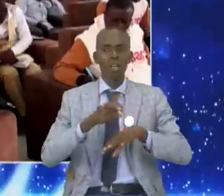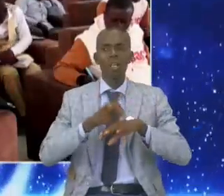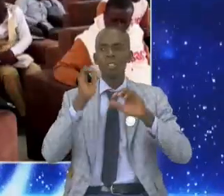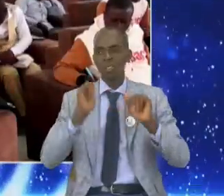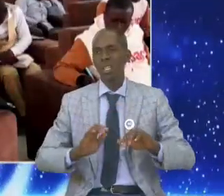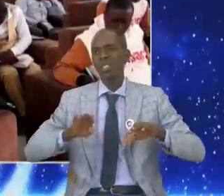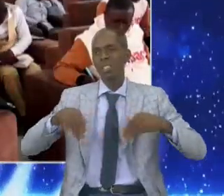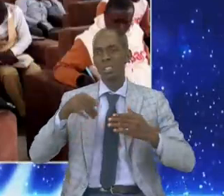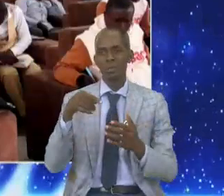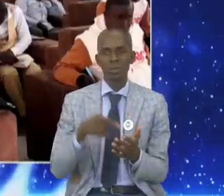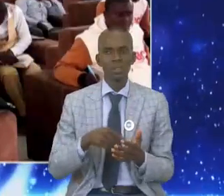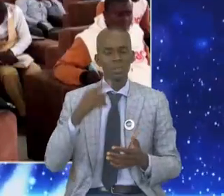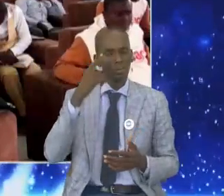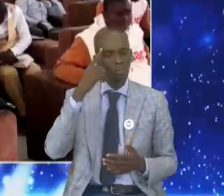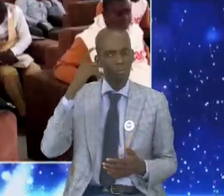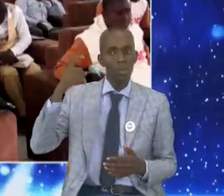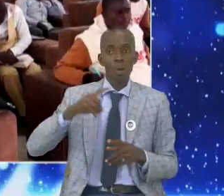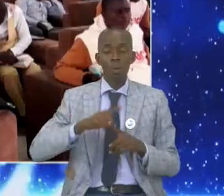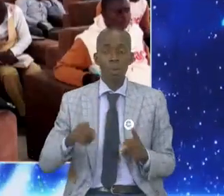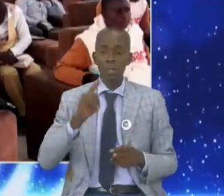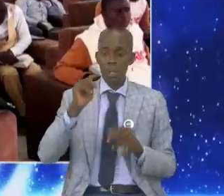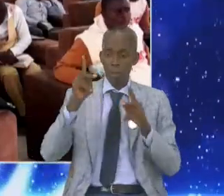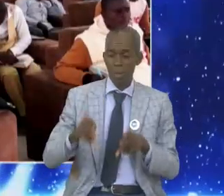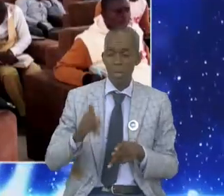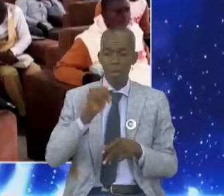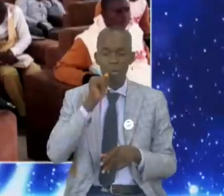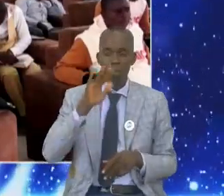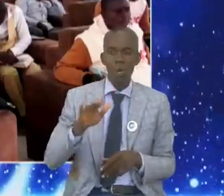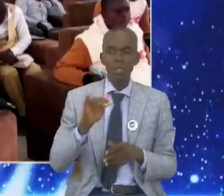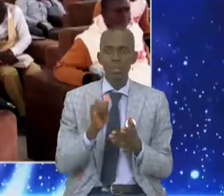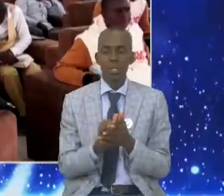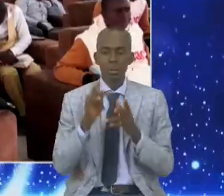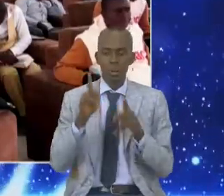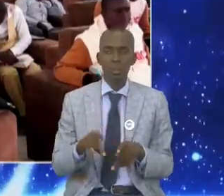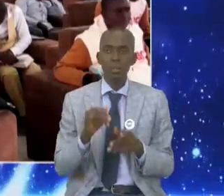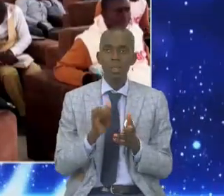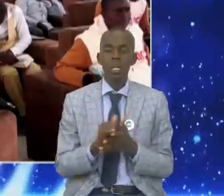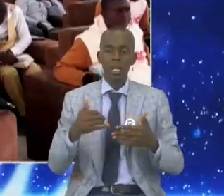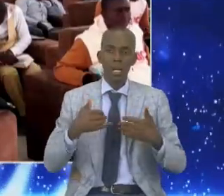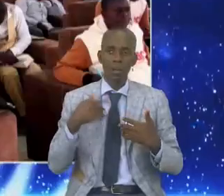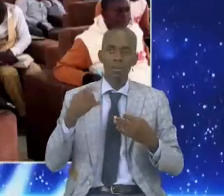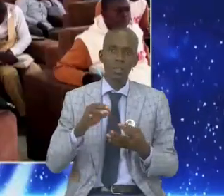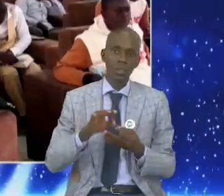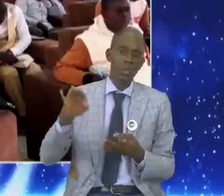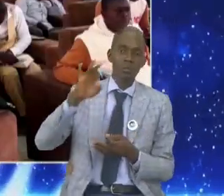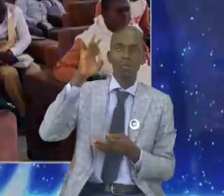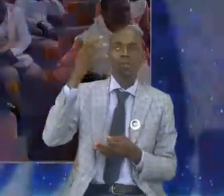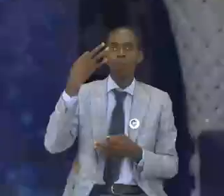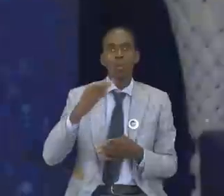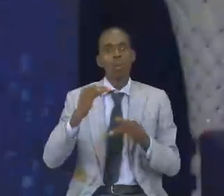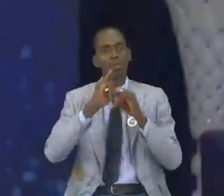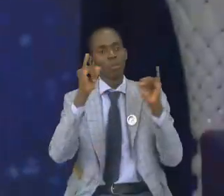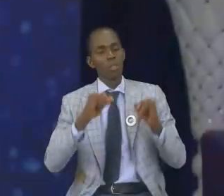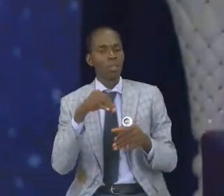interpretation except the person, the man or the woman in whom the spirit of your gods is. Look at Daniel.